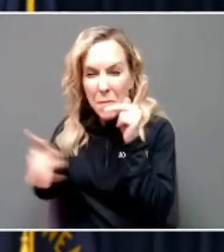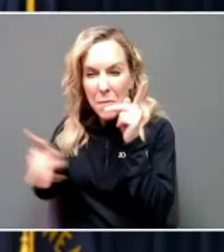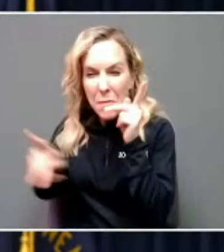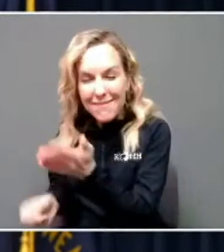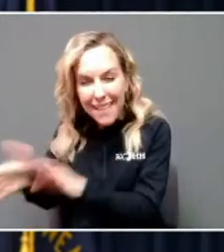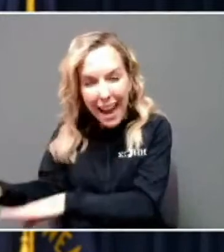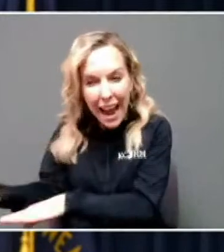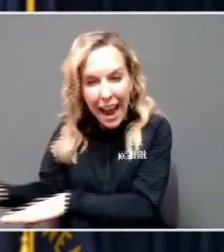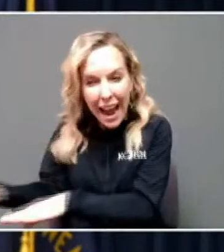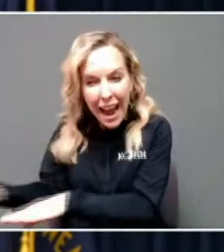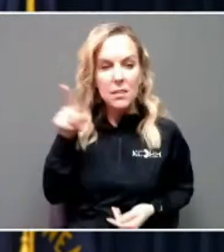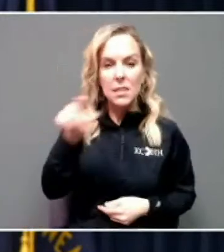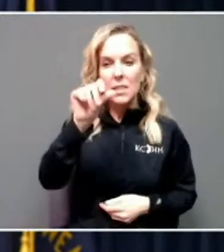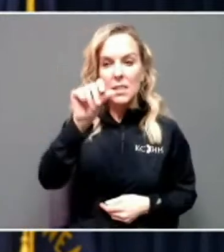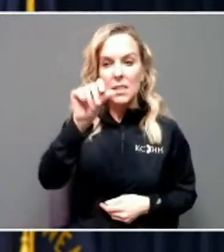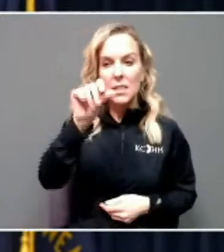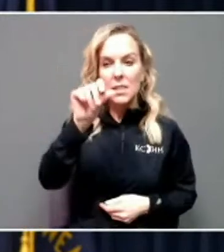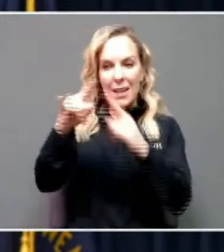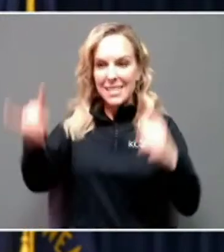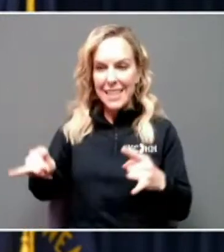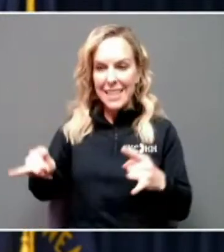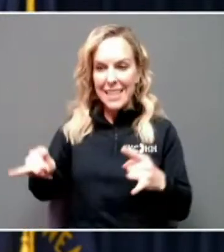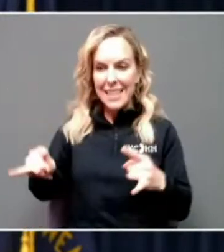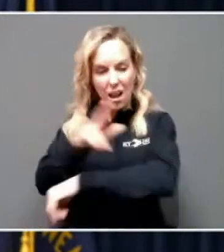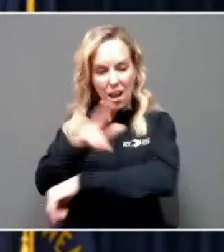tent hospitals set up in Central Park, and